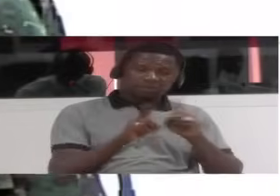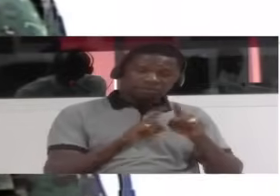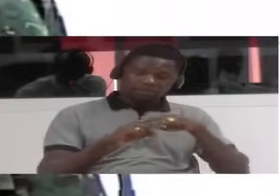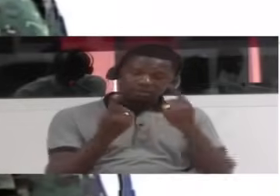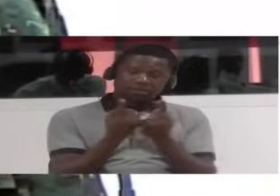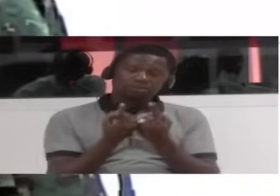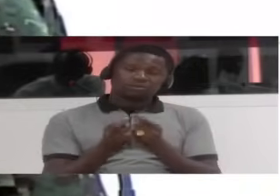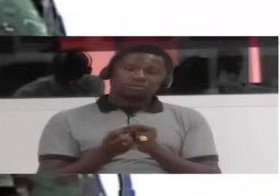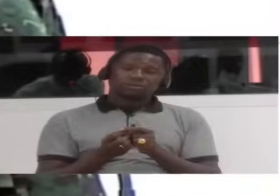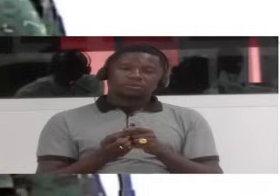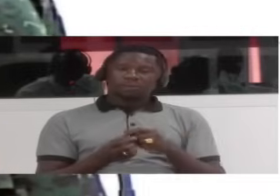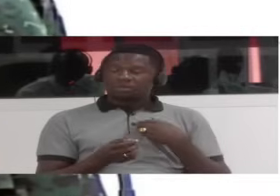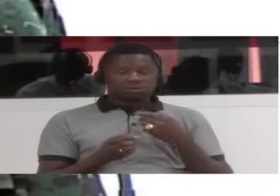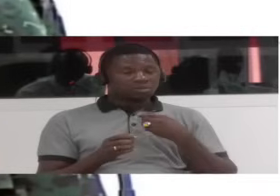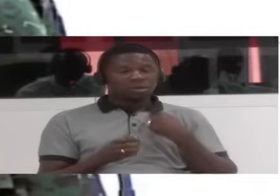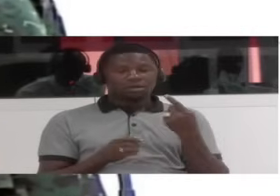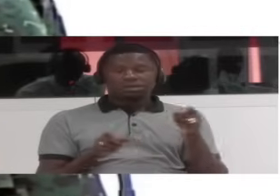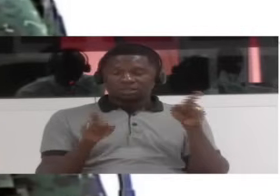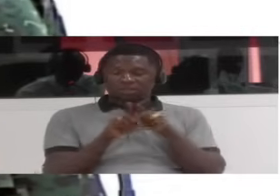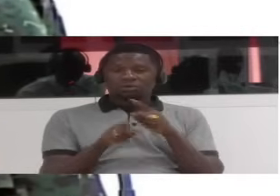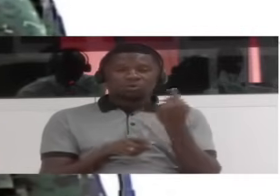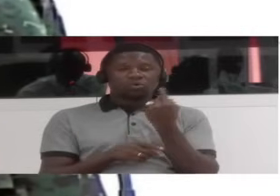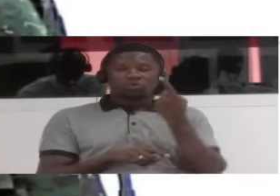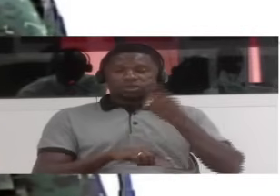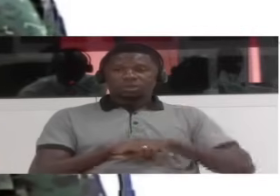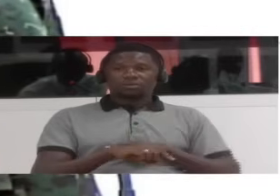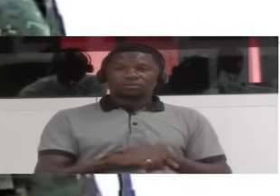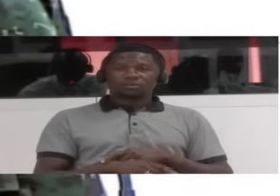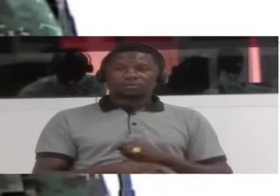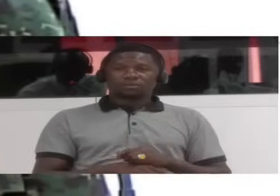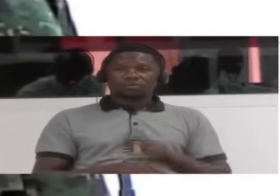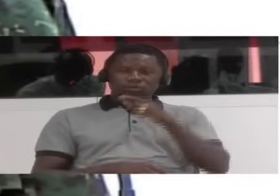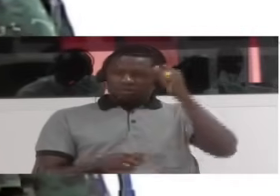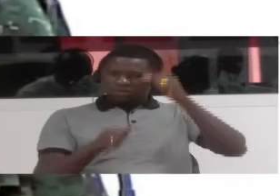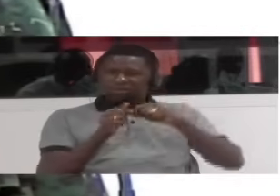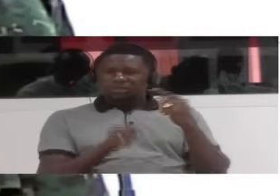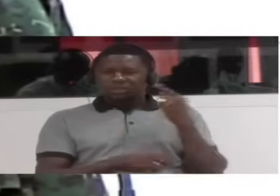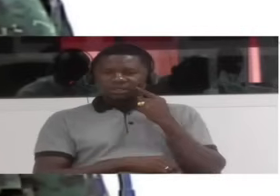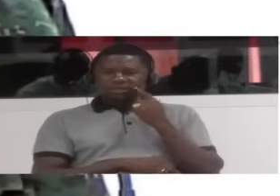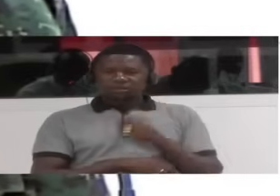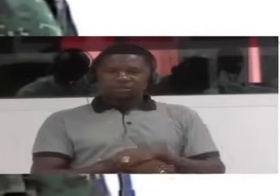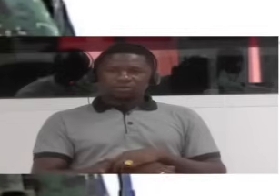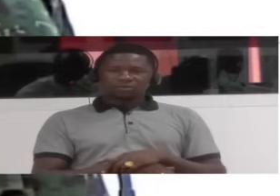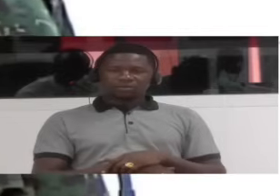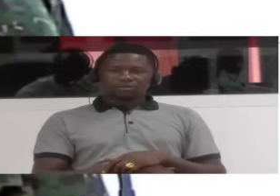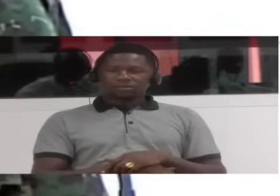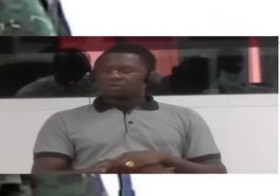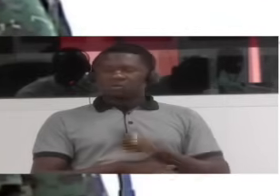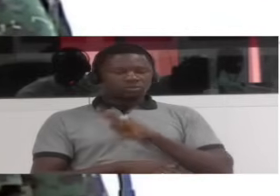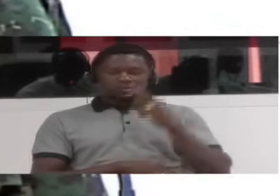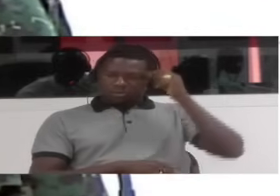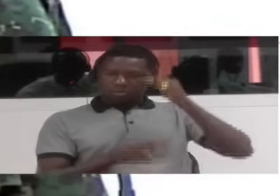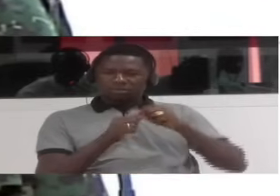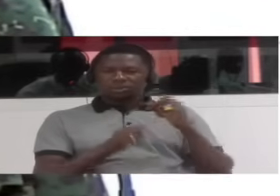once. And how about Bakausu? Do you recall the date? Definitely, I can't. I don't recall the